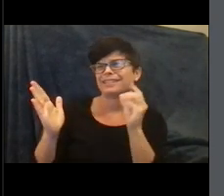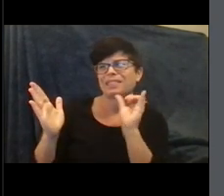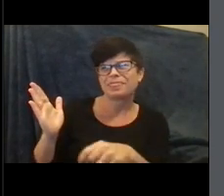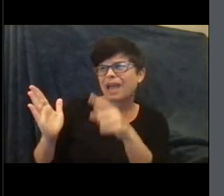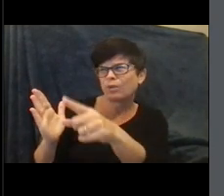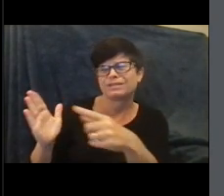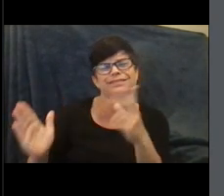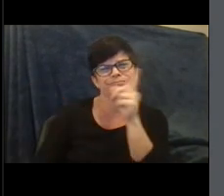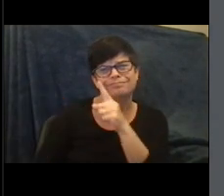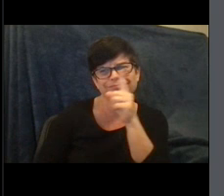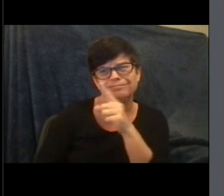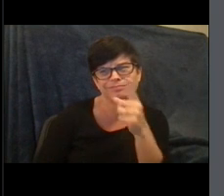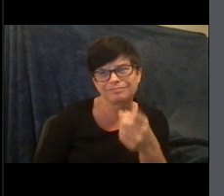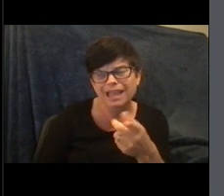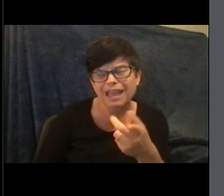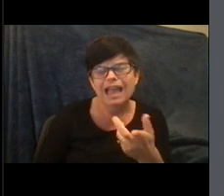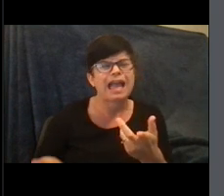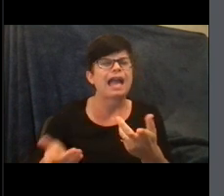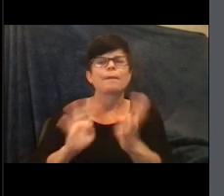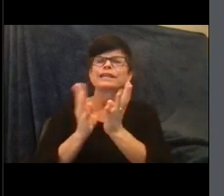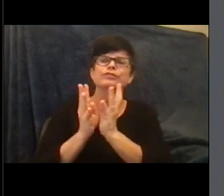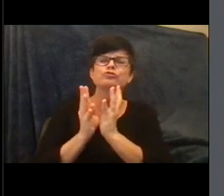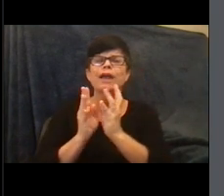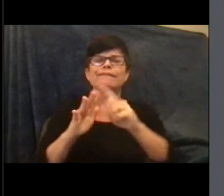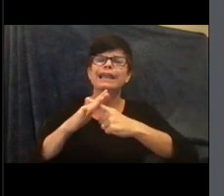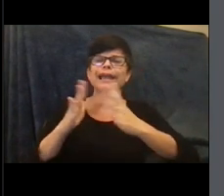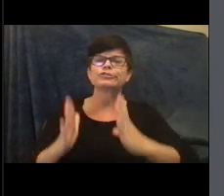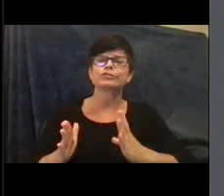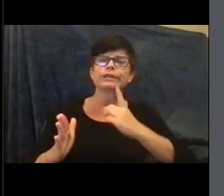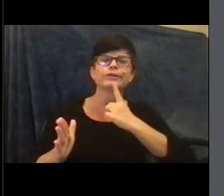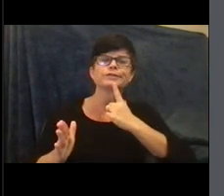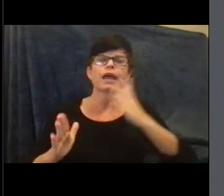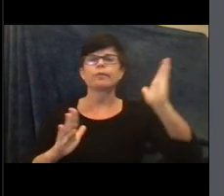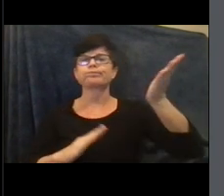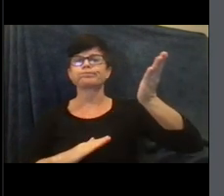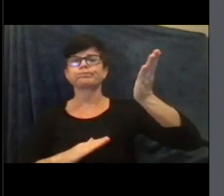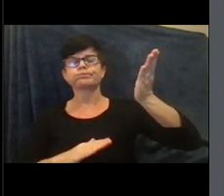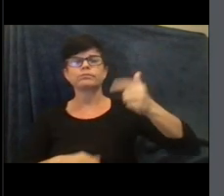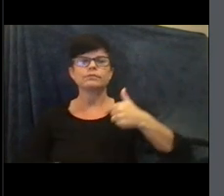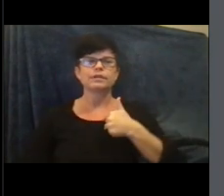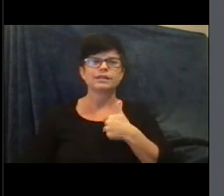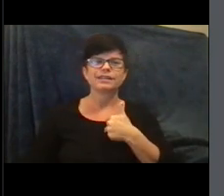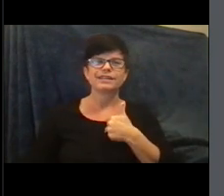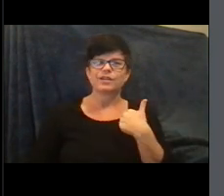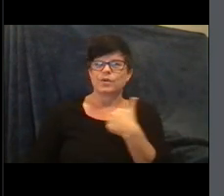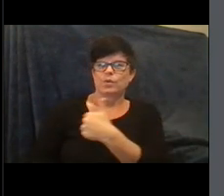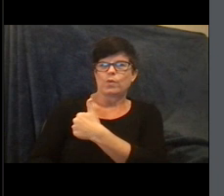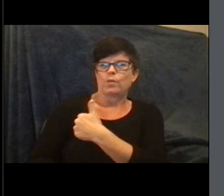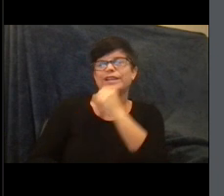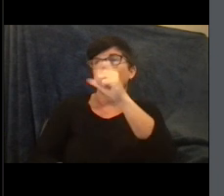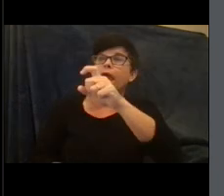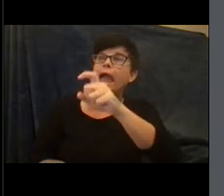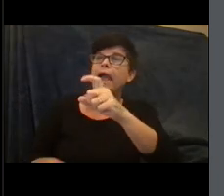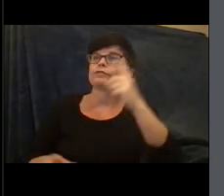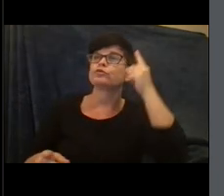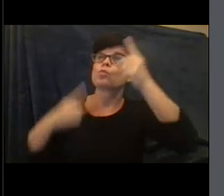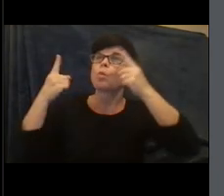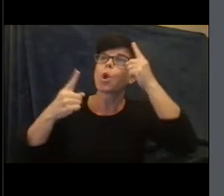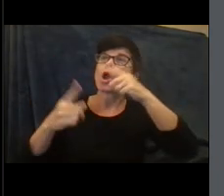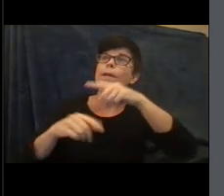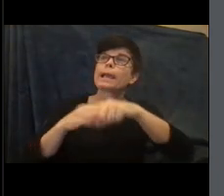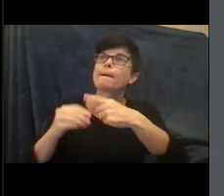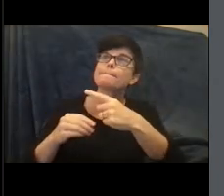life. Traffic engineer got up and said what he had to say. Of course, we're in the exclusion area, so we don't worry about traffic over there. Not that there is any on North